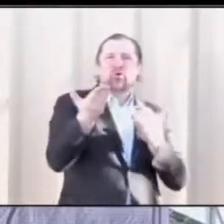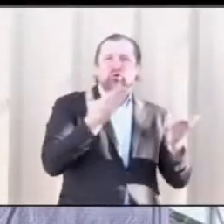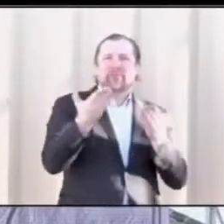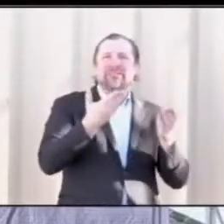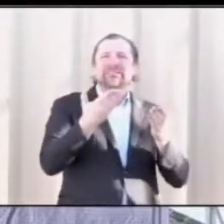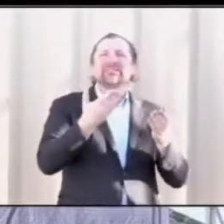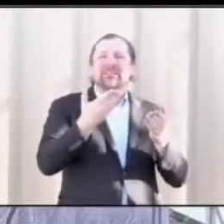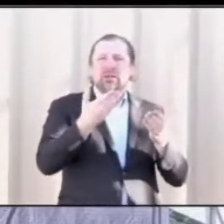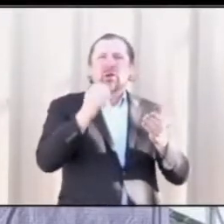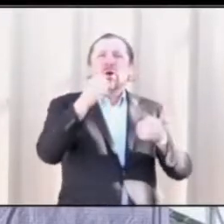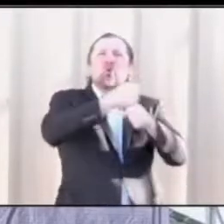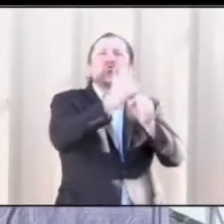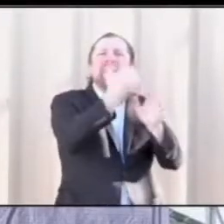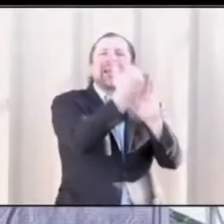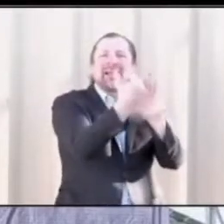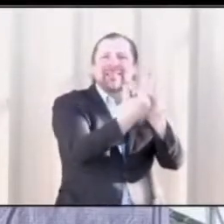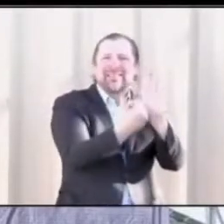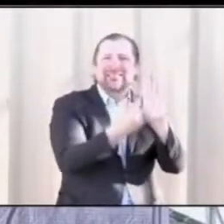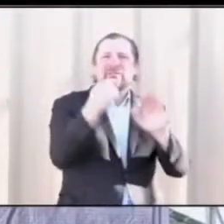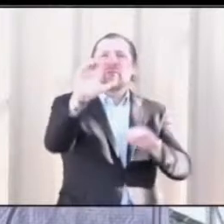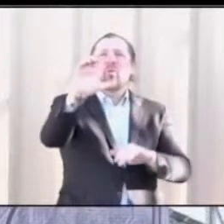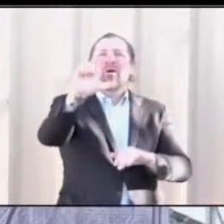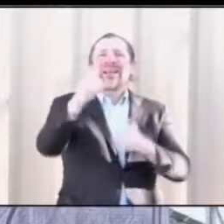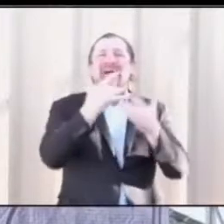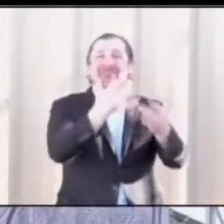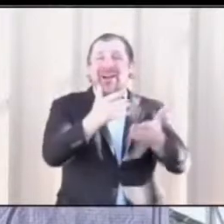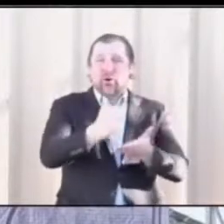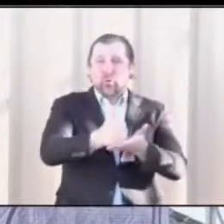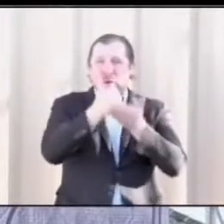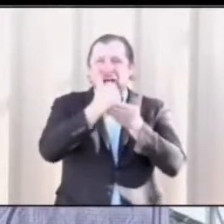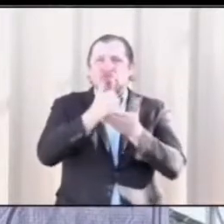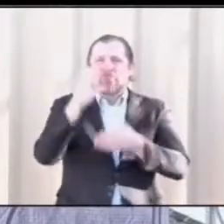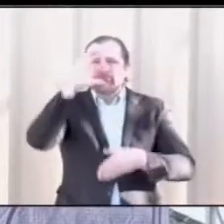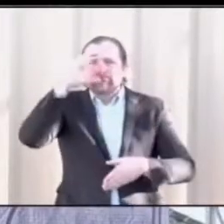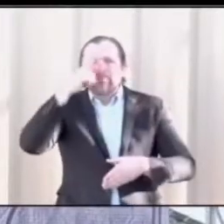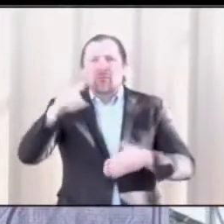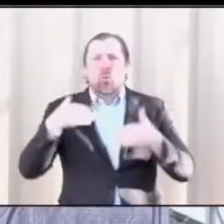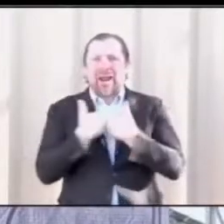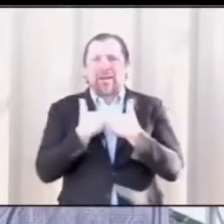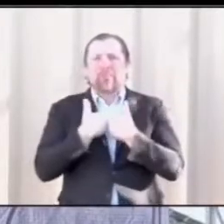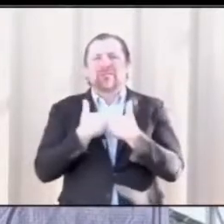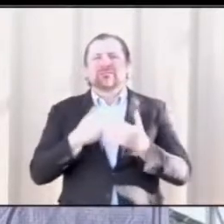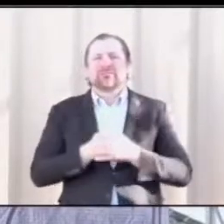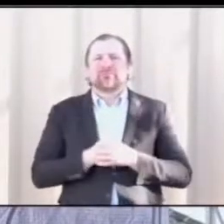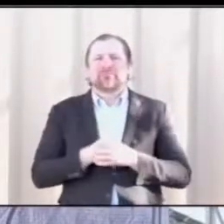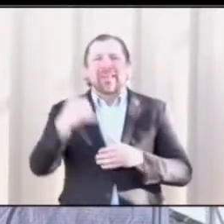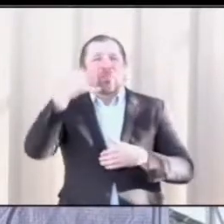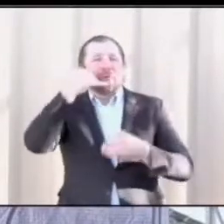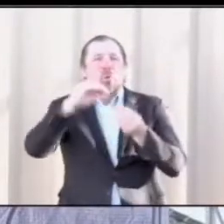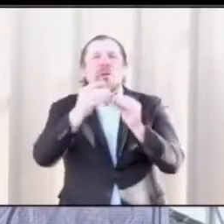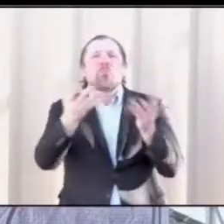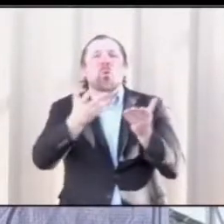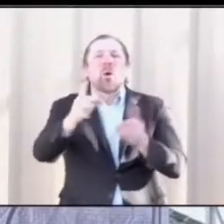by creating a list for CAL FIRE to assist with facilitating reunification with pets. The phone number